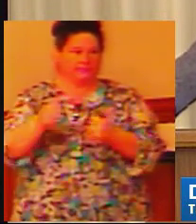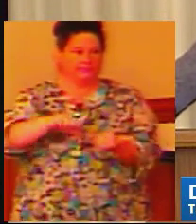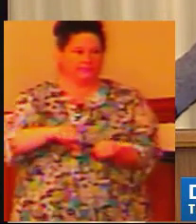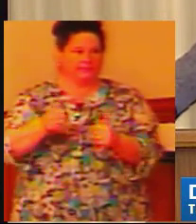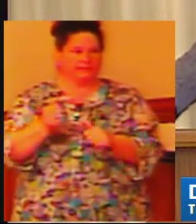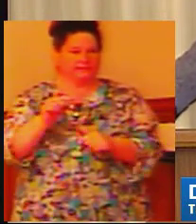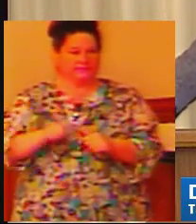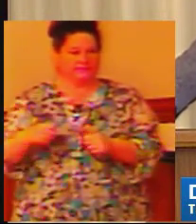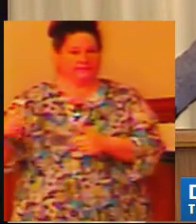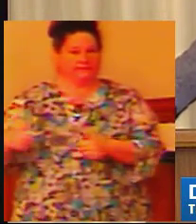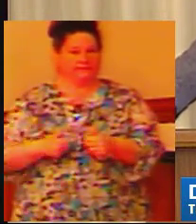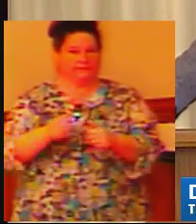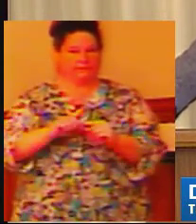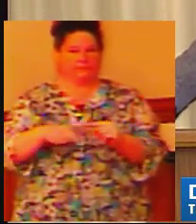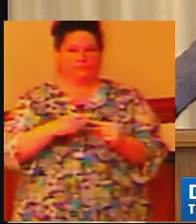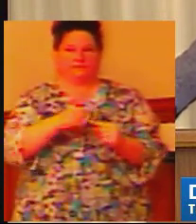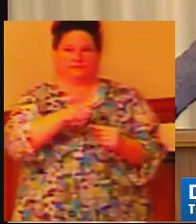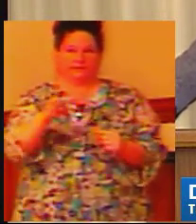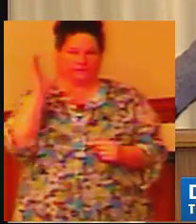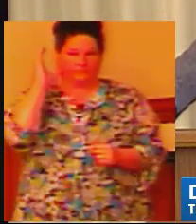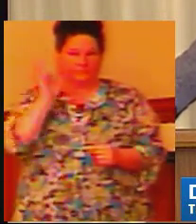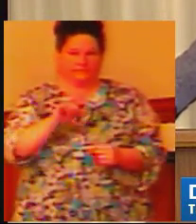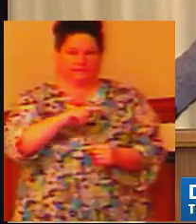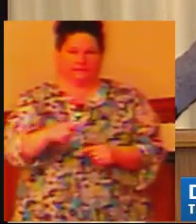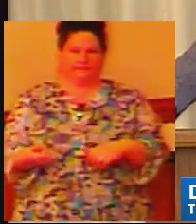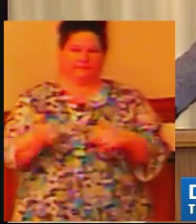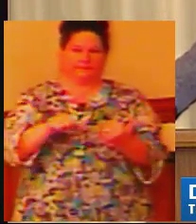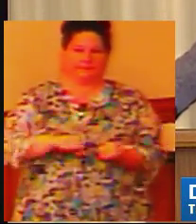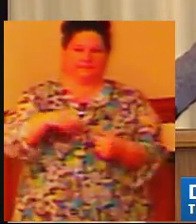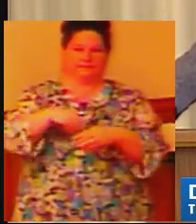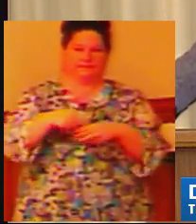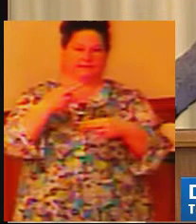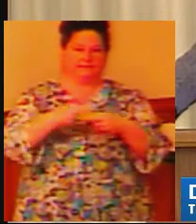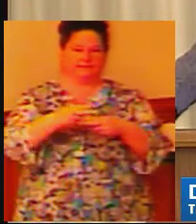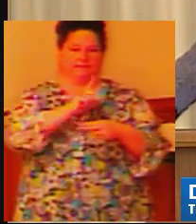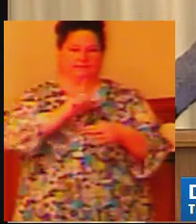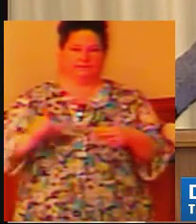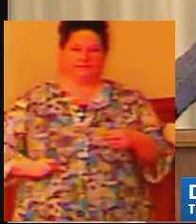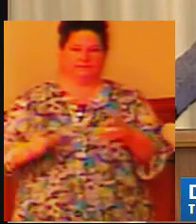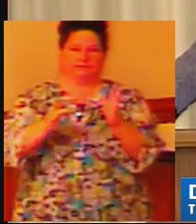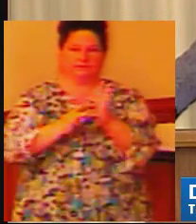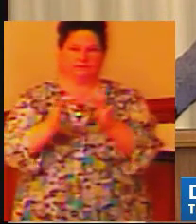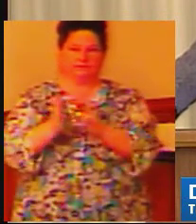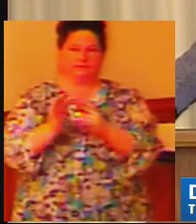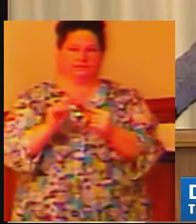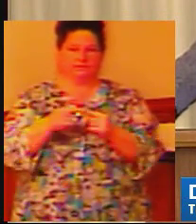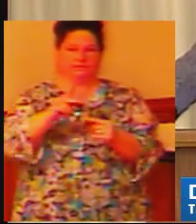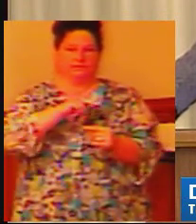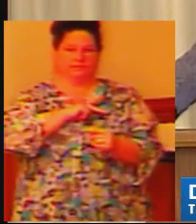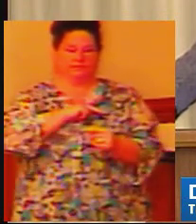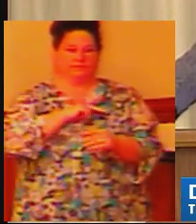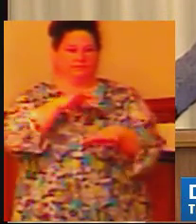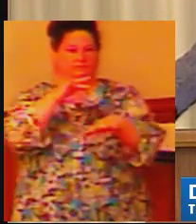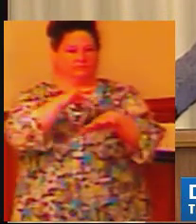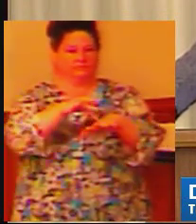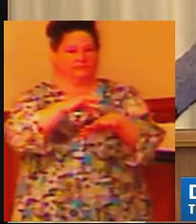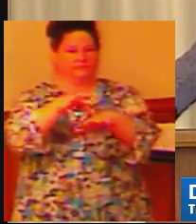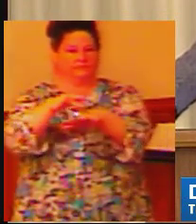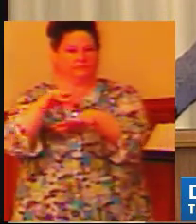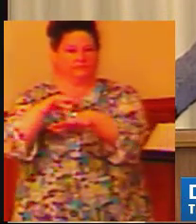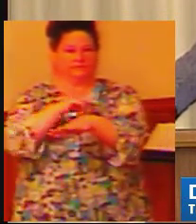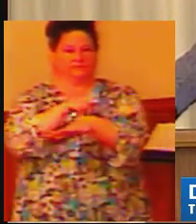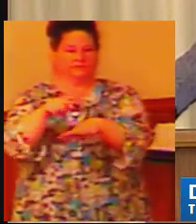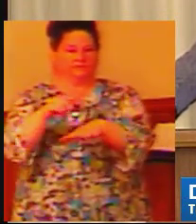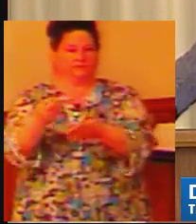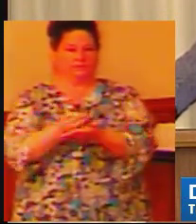to follow, when they heard this, they were baptized in the name of the Lord Jesus. And when Paul had laid his hands upon them,